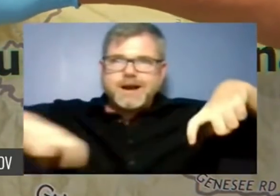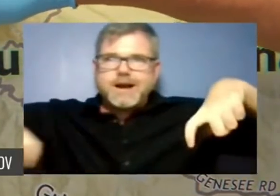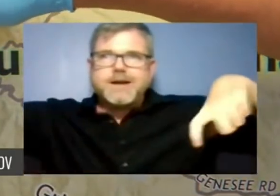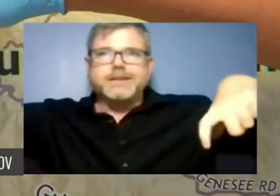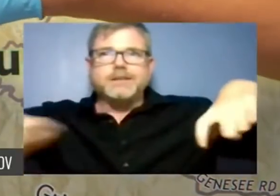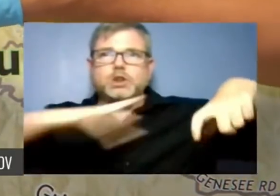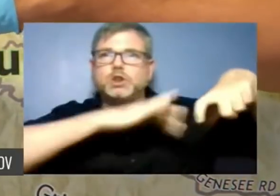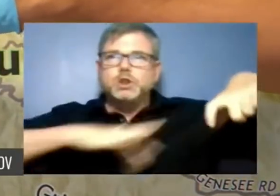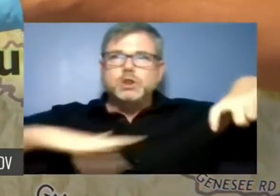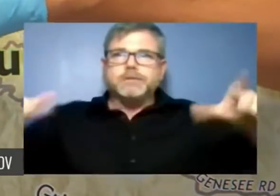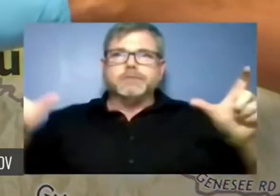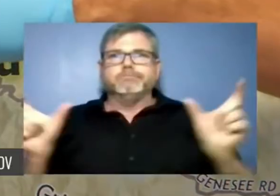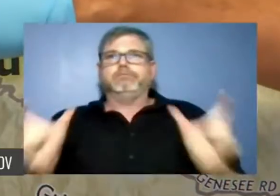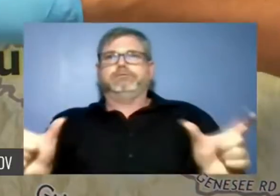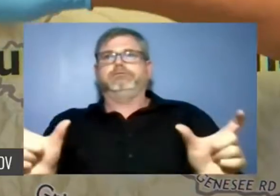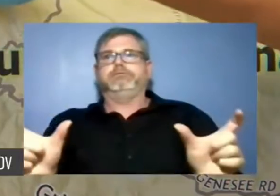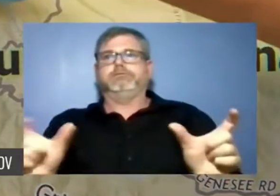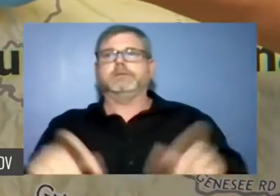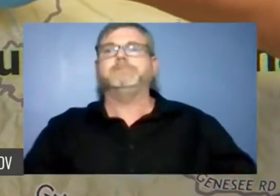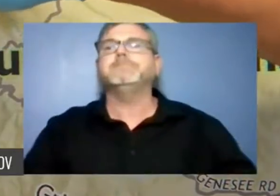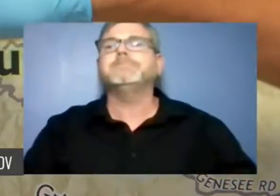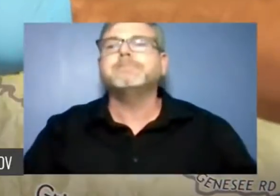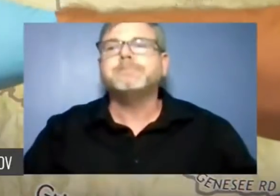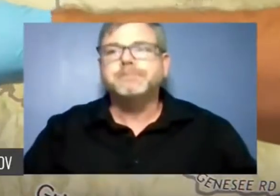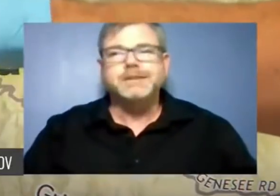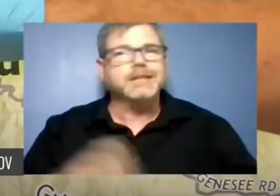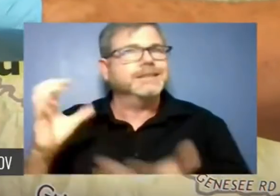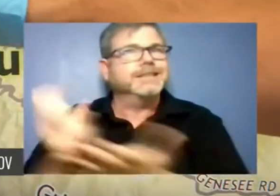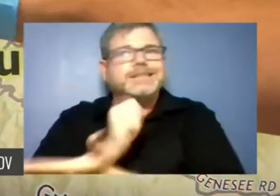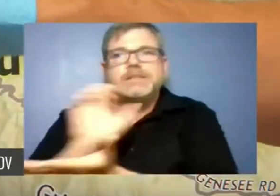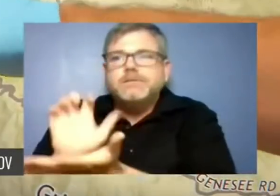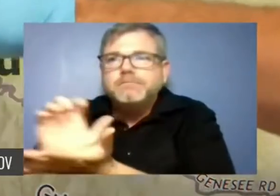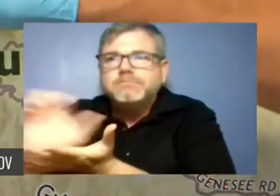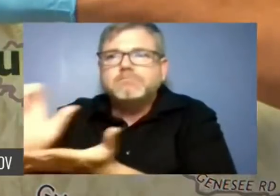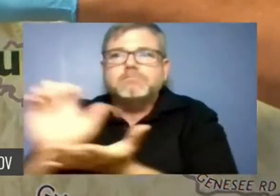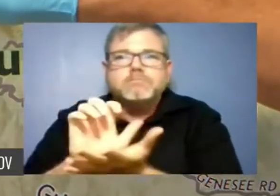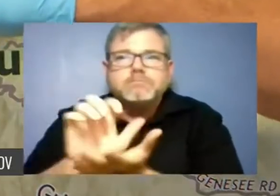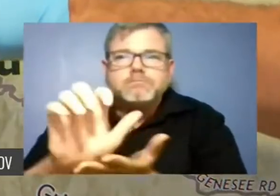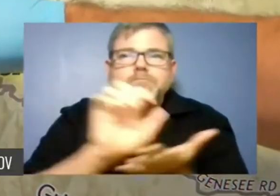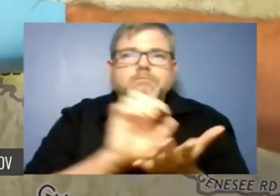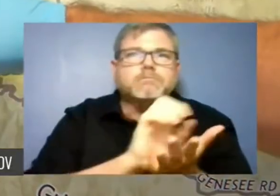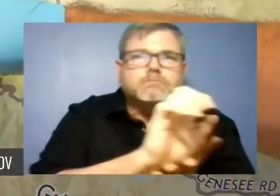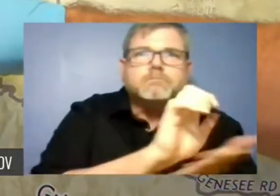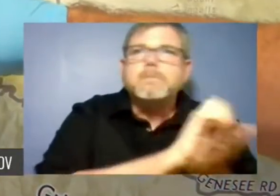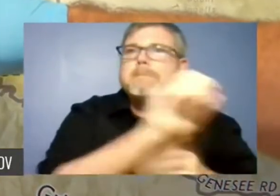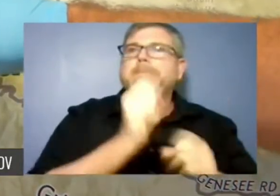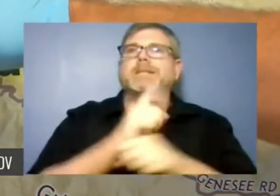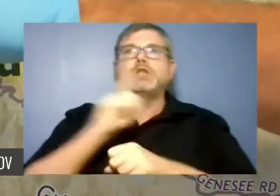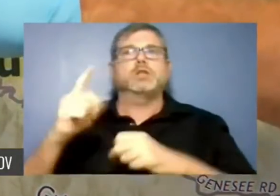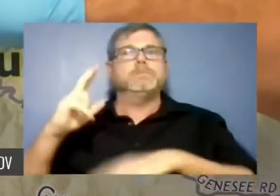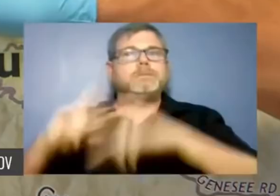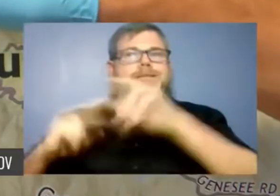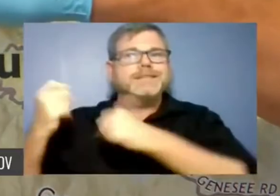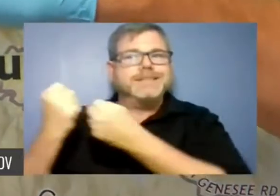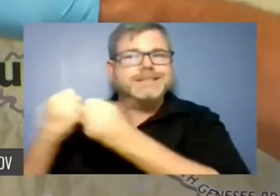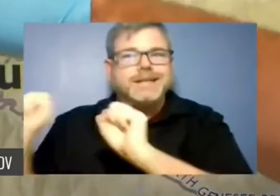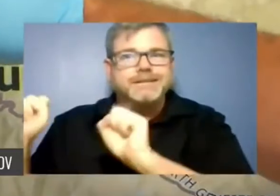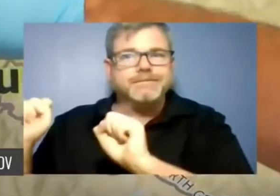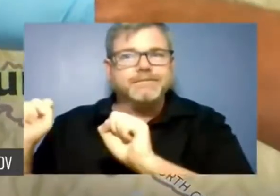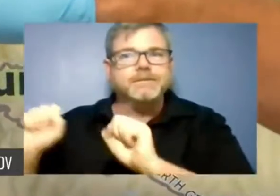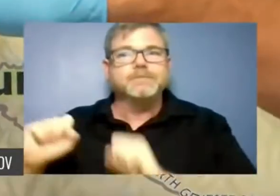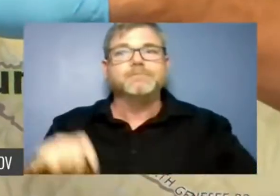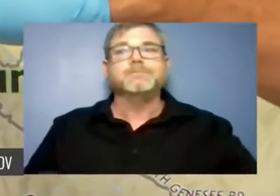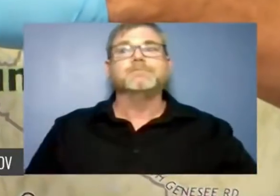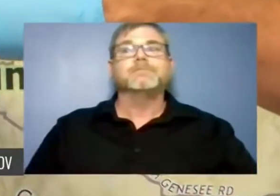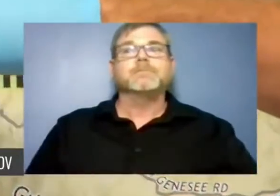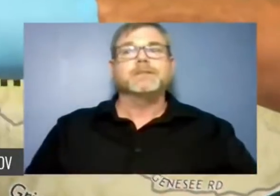Grizzly Peak, built in some safety zones so we can build access, so we can start building a box in the event that this runs up to the ridge. Again, it's in steep